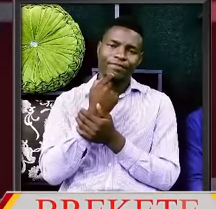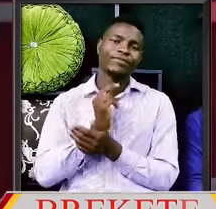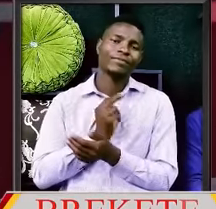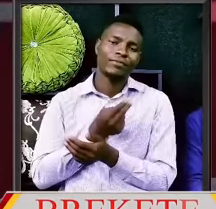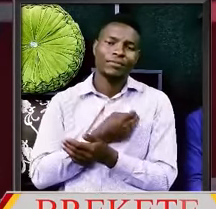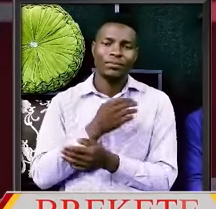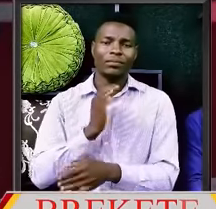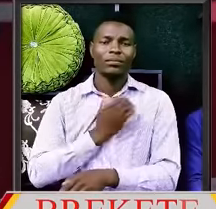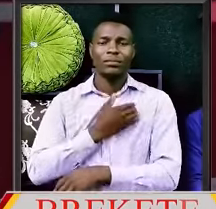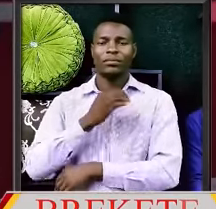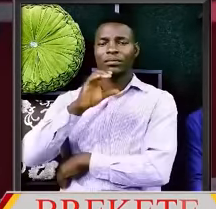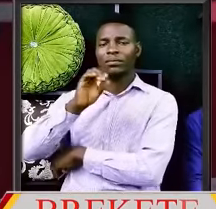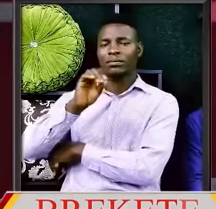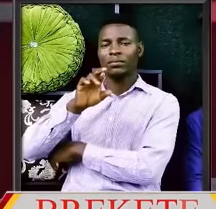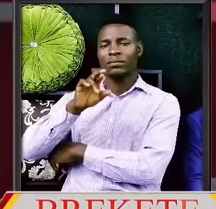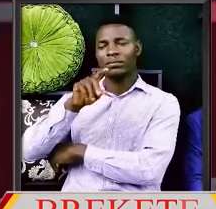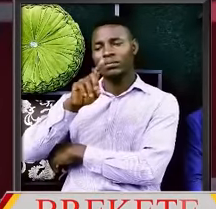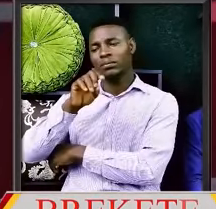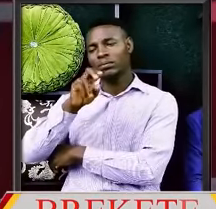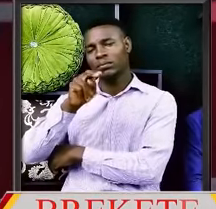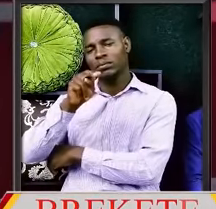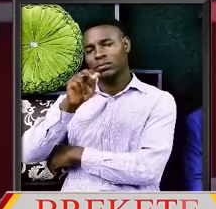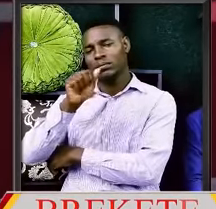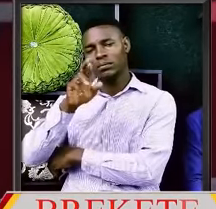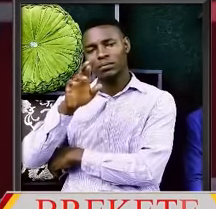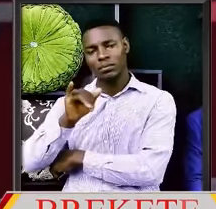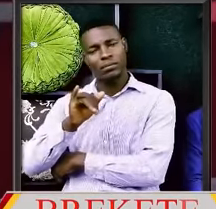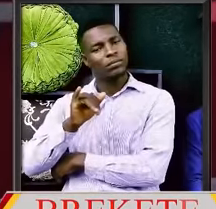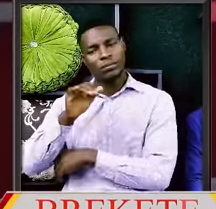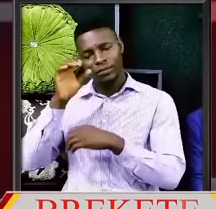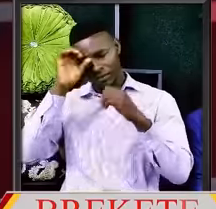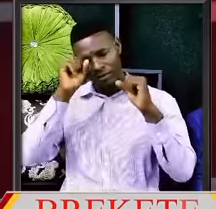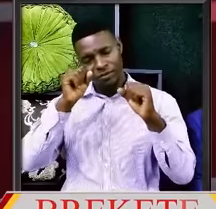if Mohbad’s don't get justice for this case,